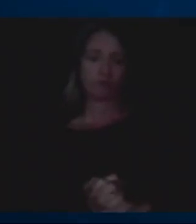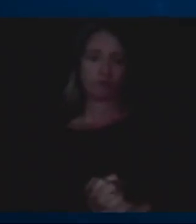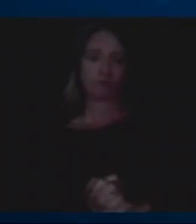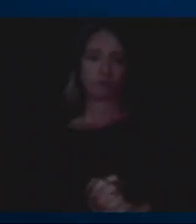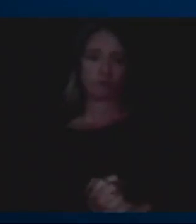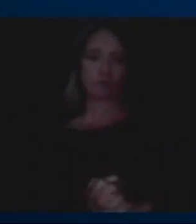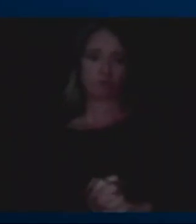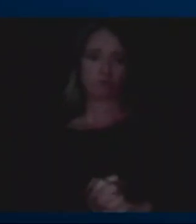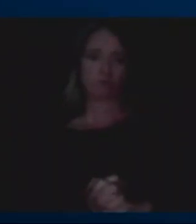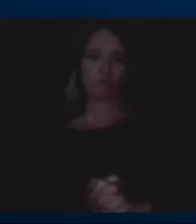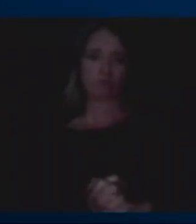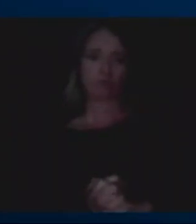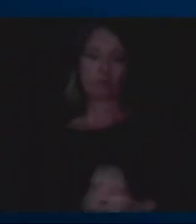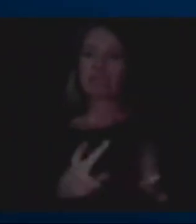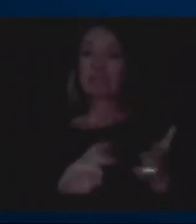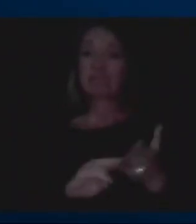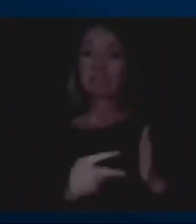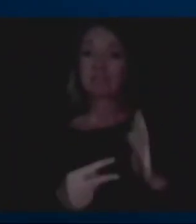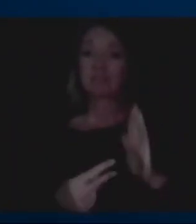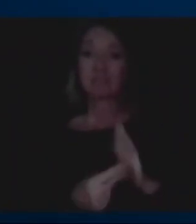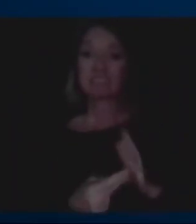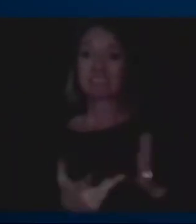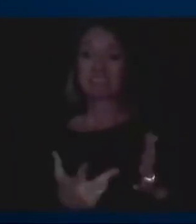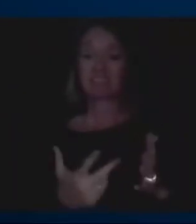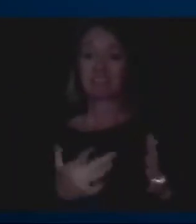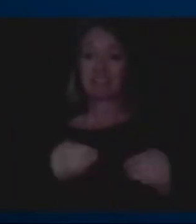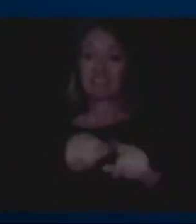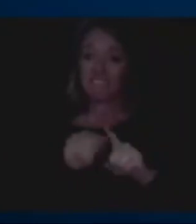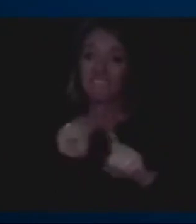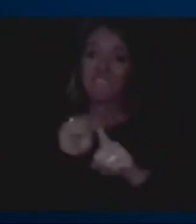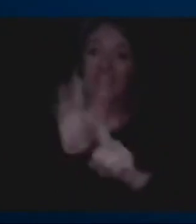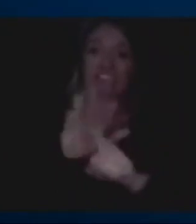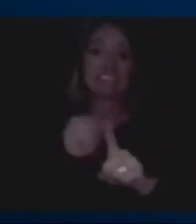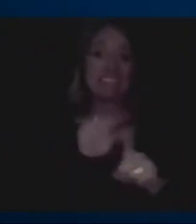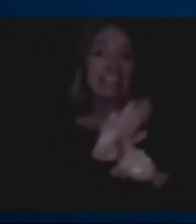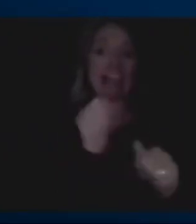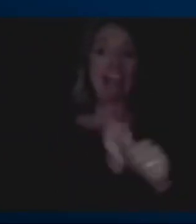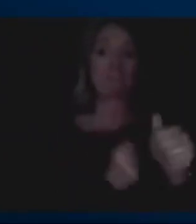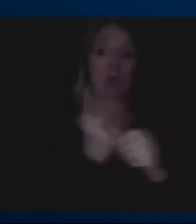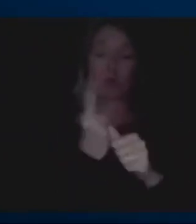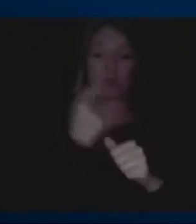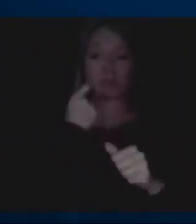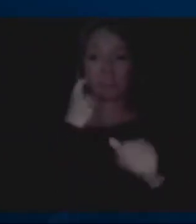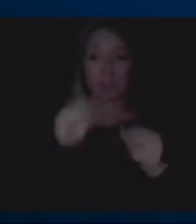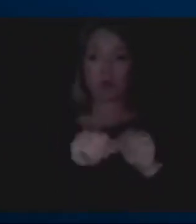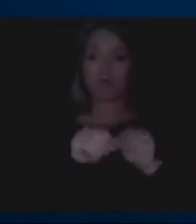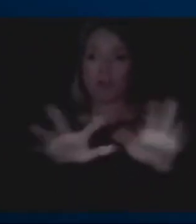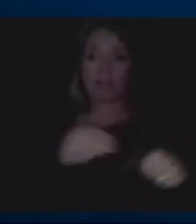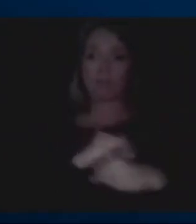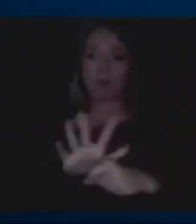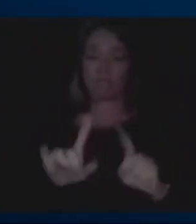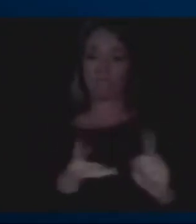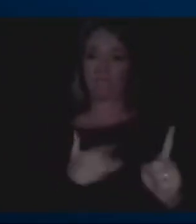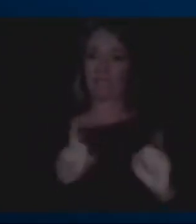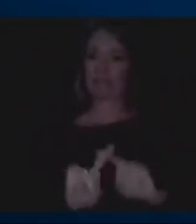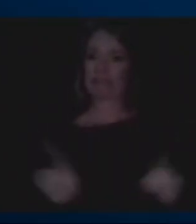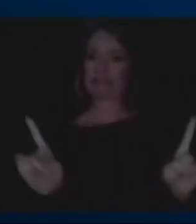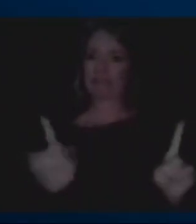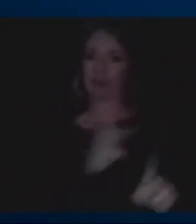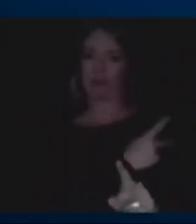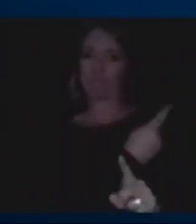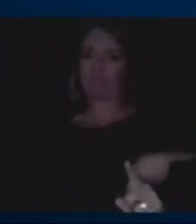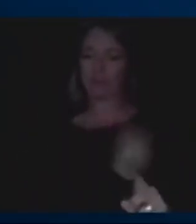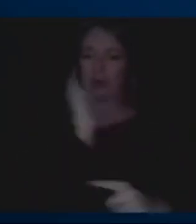I mean, it's affecting everyone. This past wave has definitely felt a little bit different. The patients seem to be a little bit